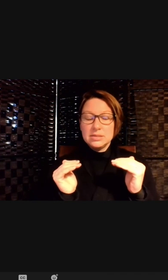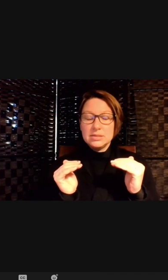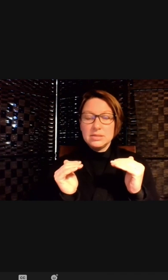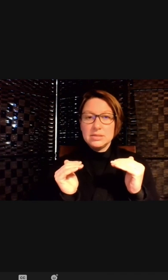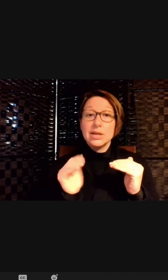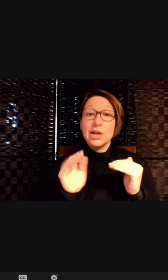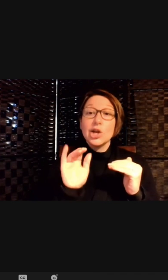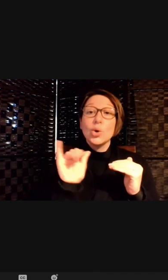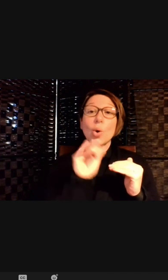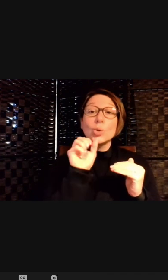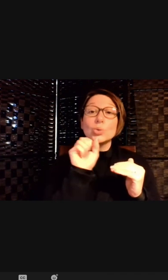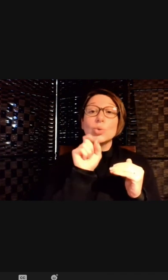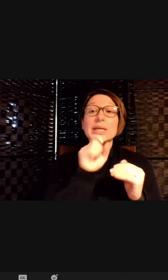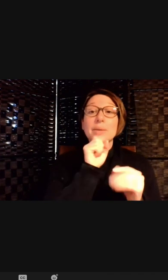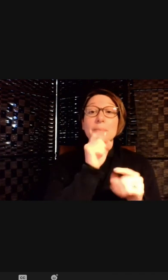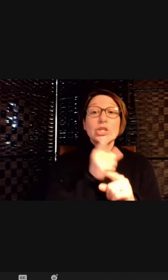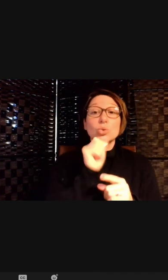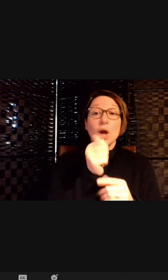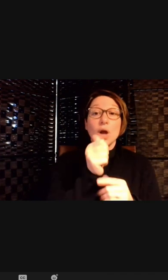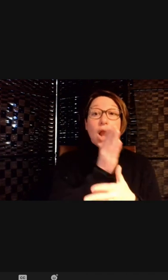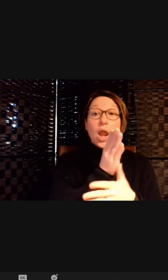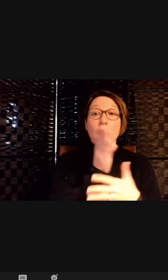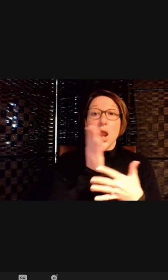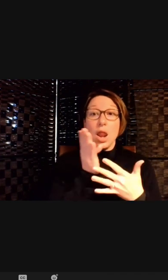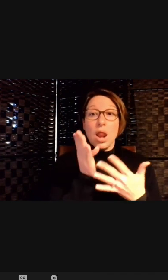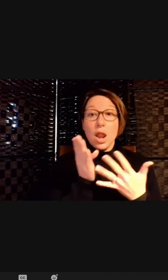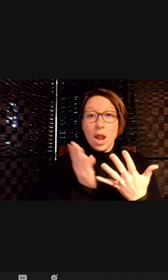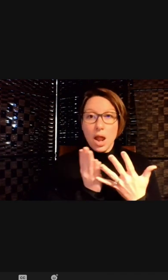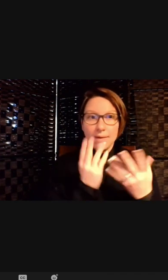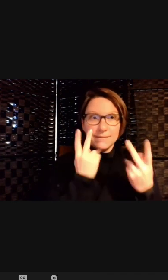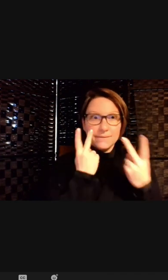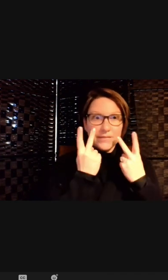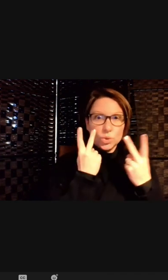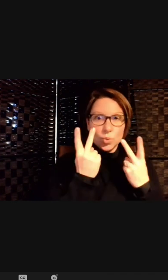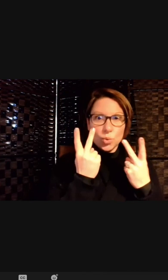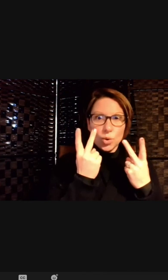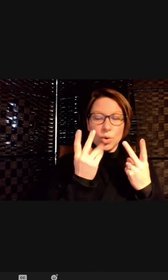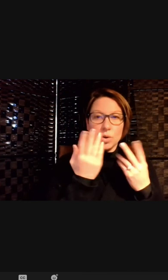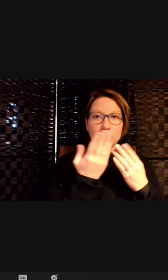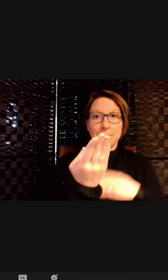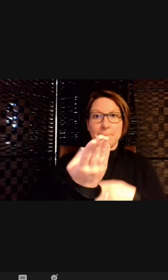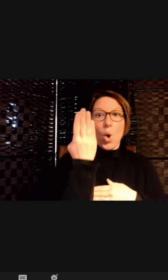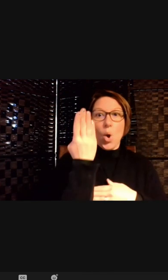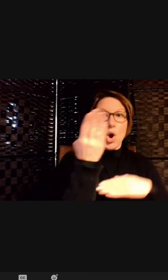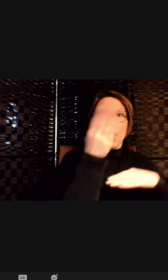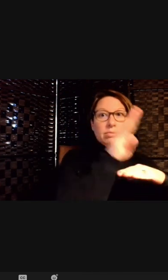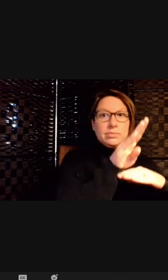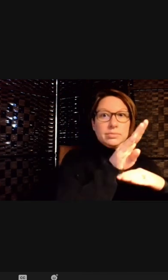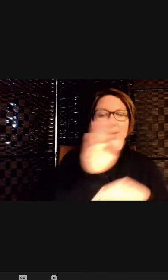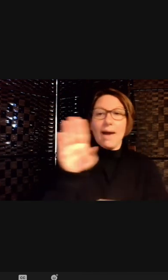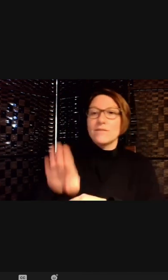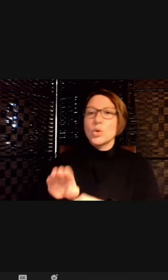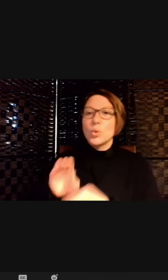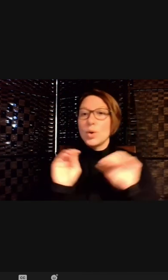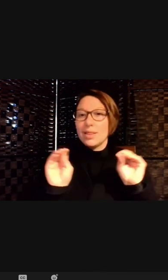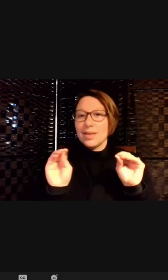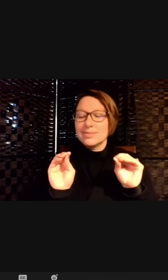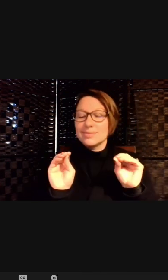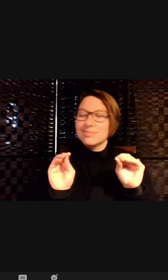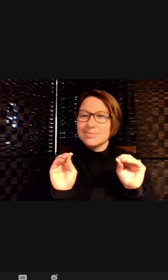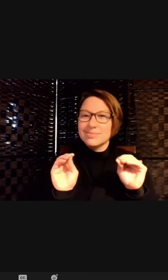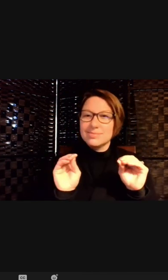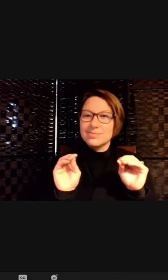those are spread out enough so you're not doing like, we're doing everything visual in the morning and then nothing in the afternoon, or vice versa, where you're like,